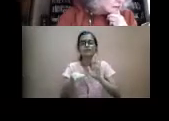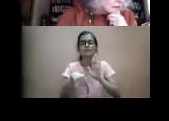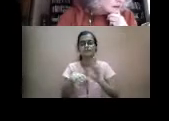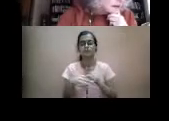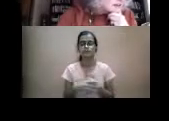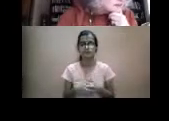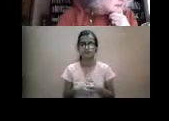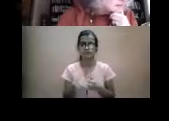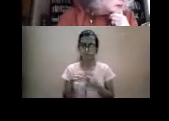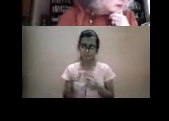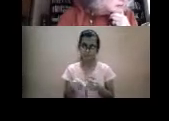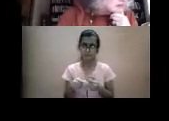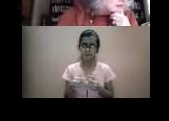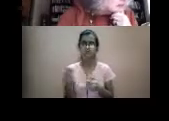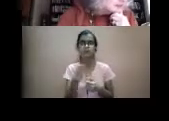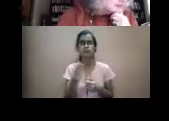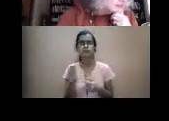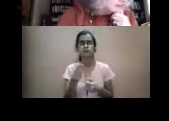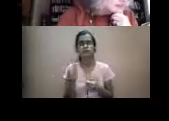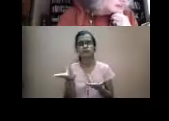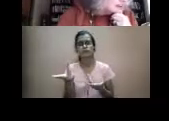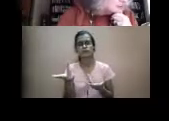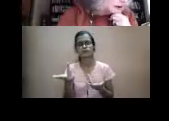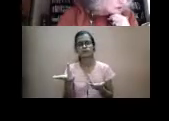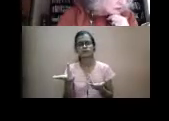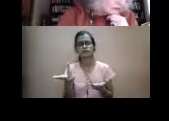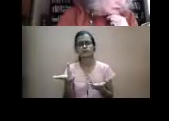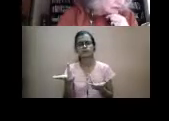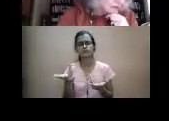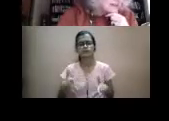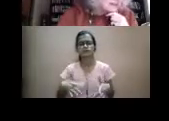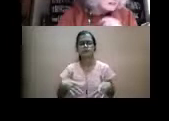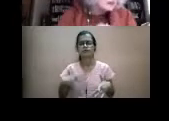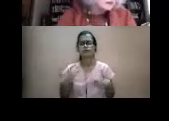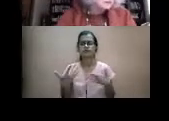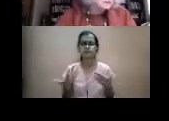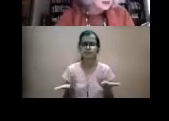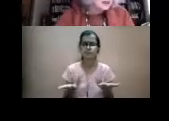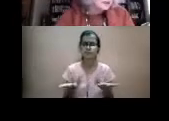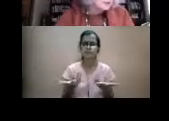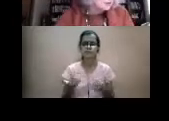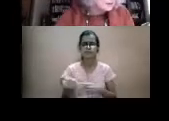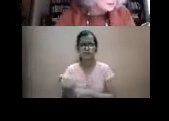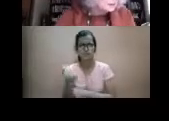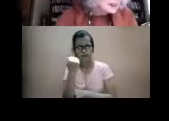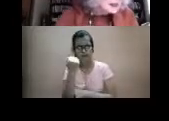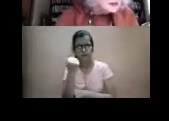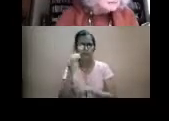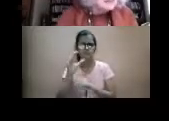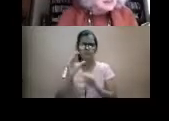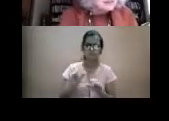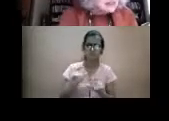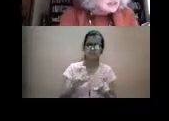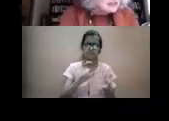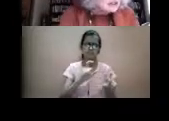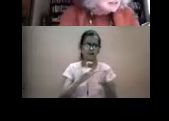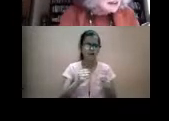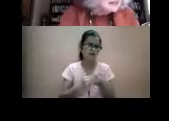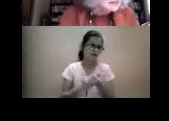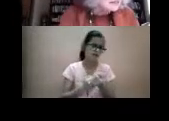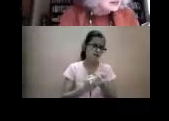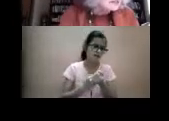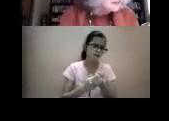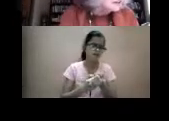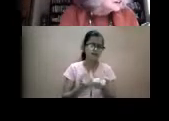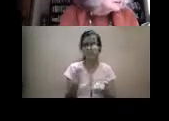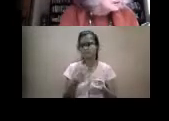for, sometimes even physically less powerful than those who they care for. But the essential